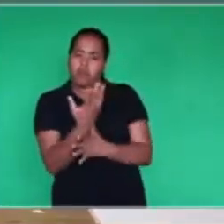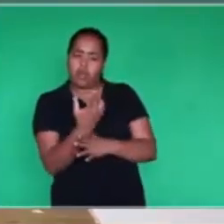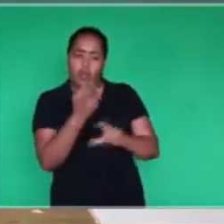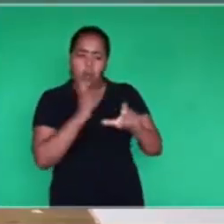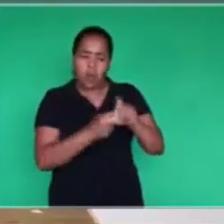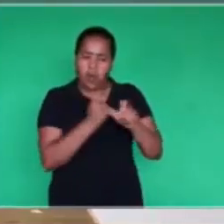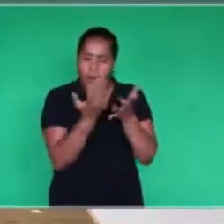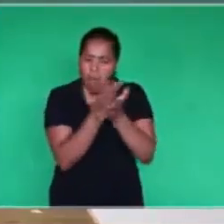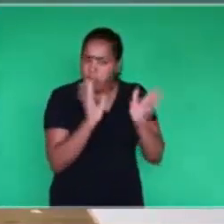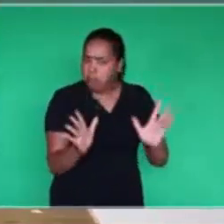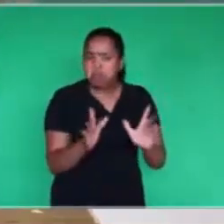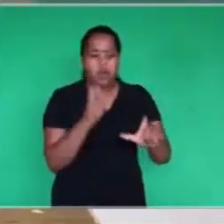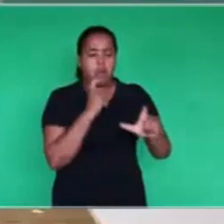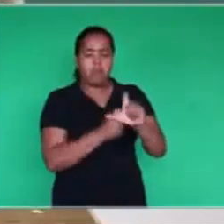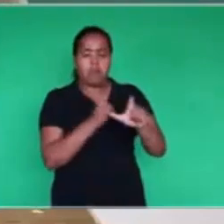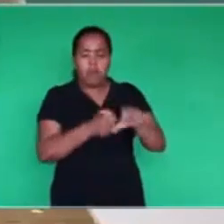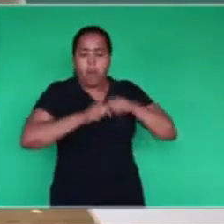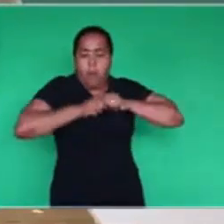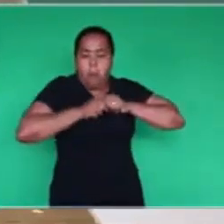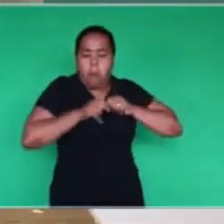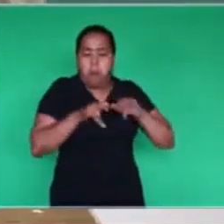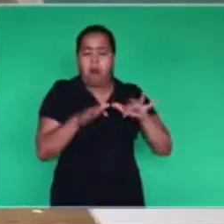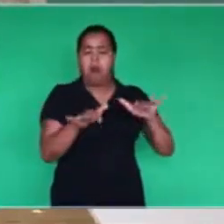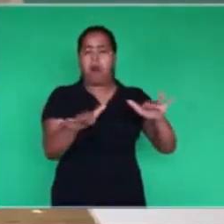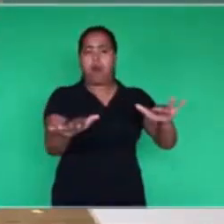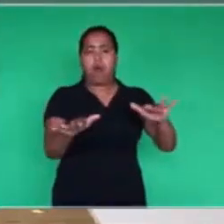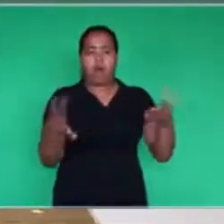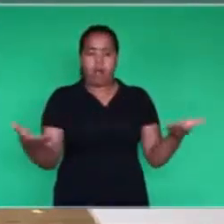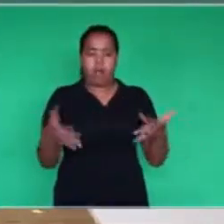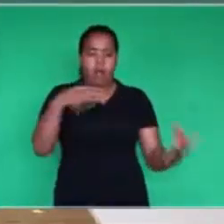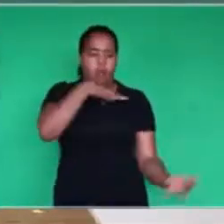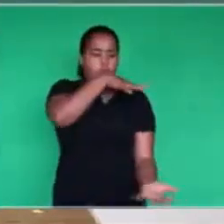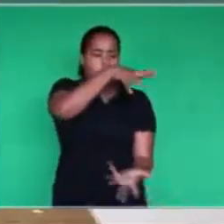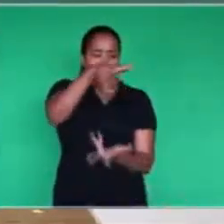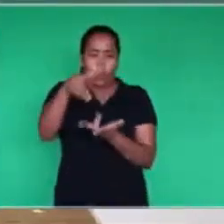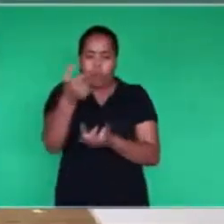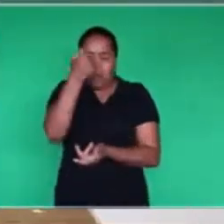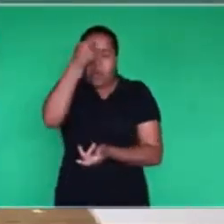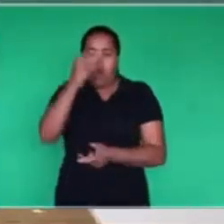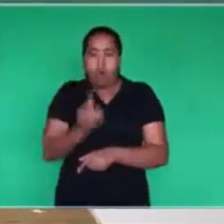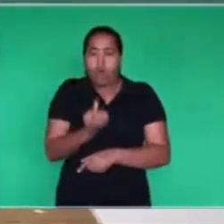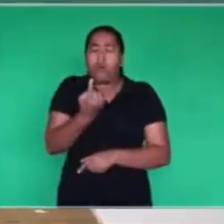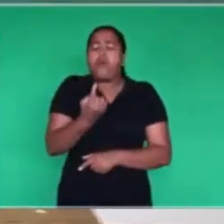for each one has its own rights and they feel entitled to so much.